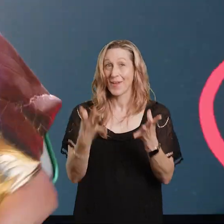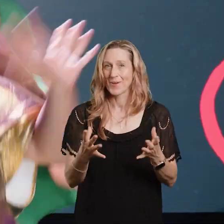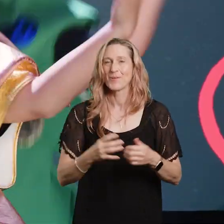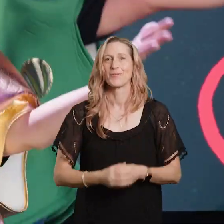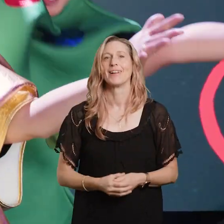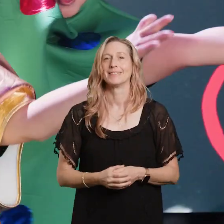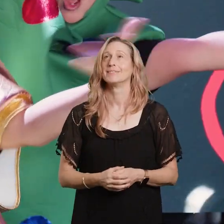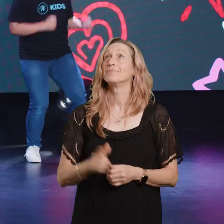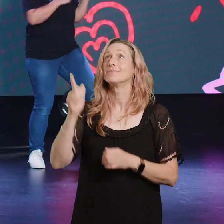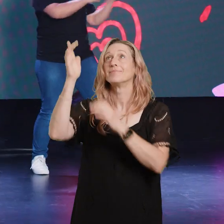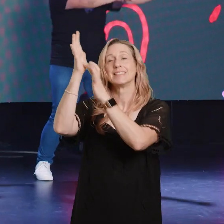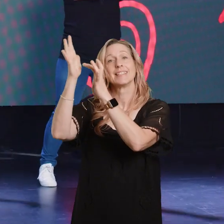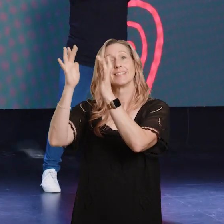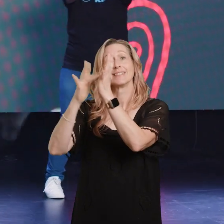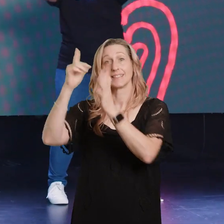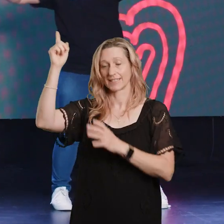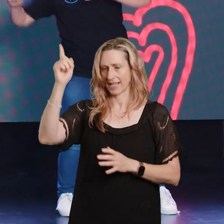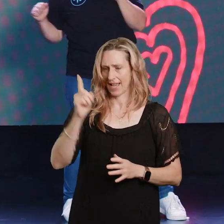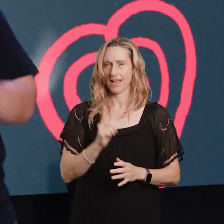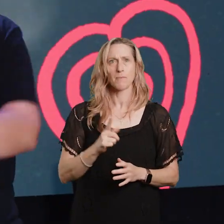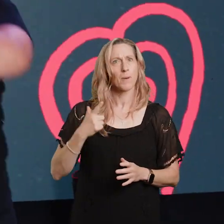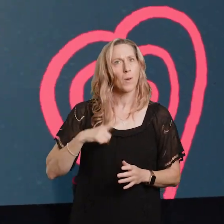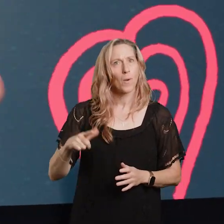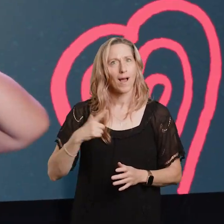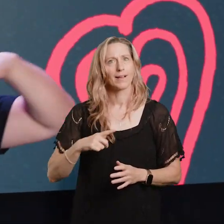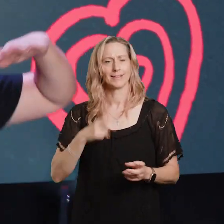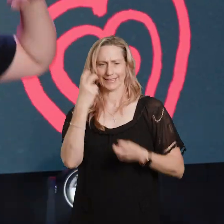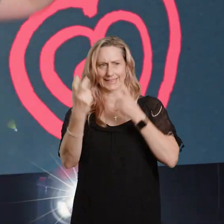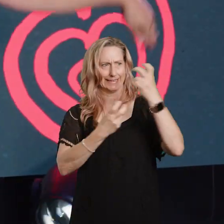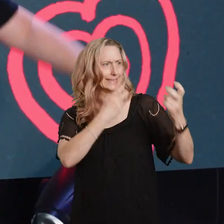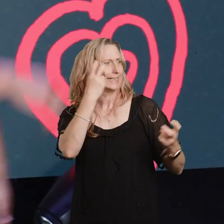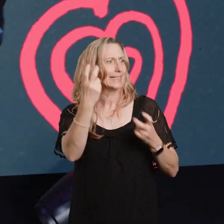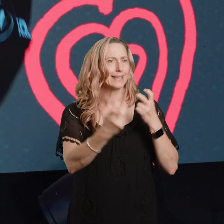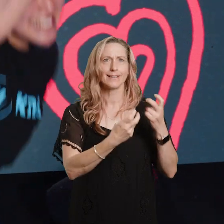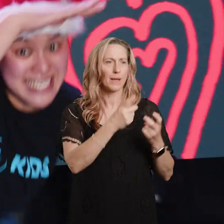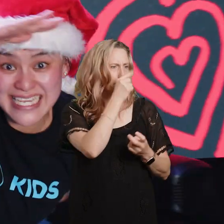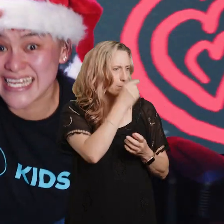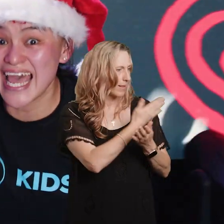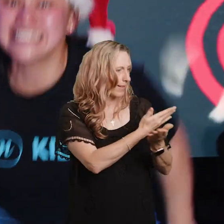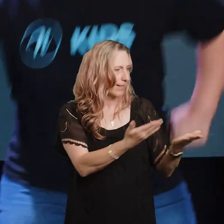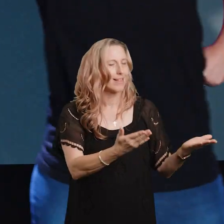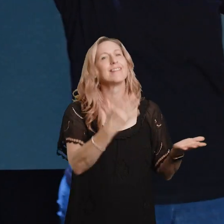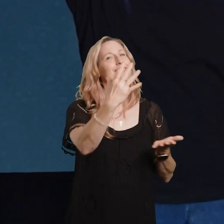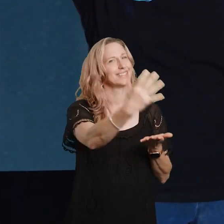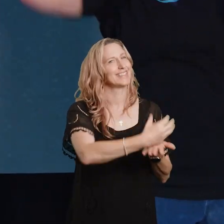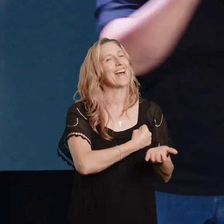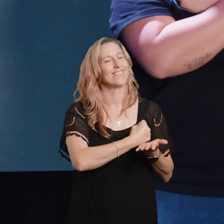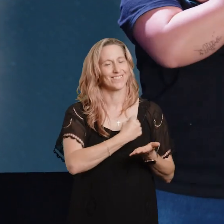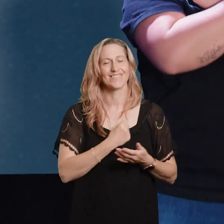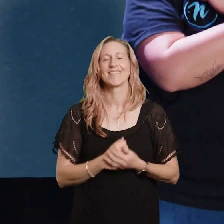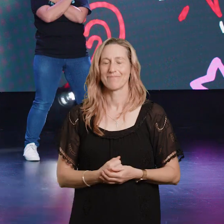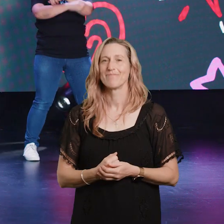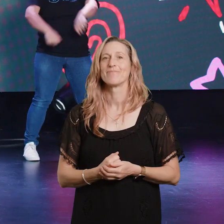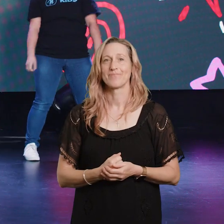10. Here we go. For the Son of Man came to seek, seek and save